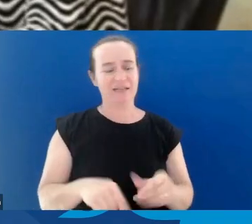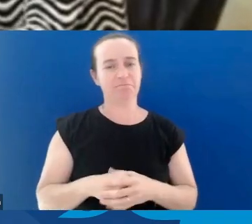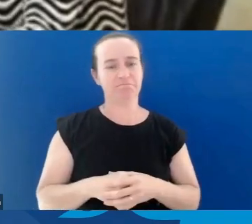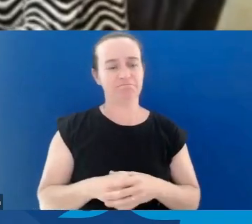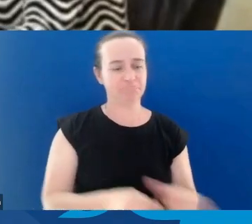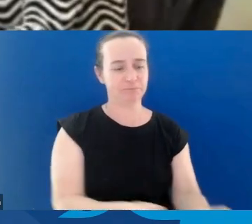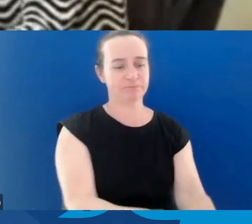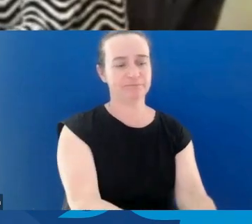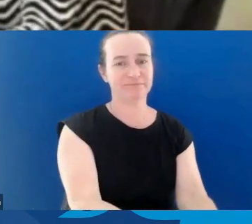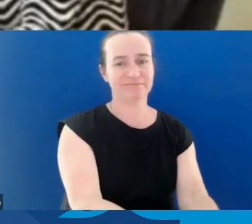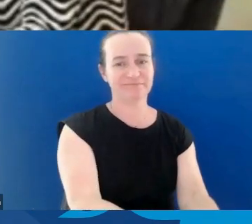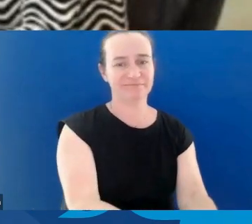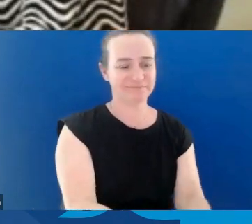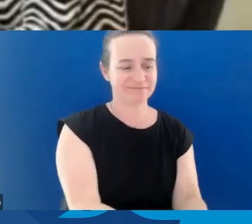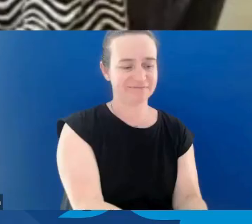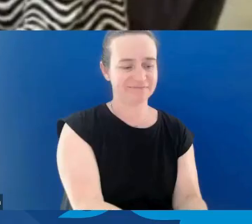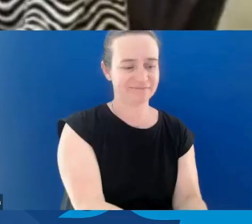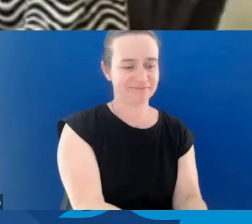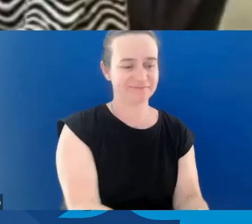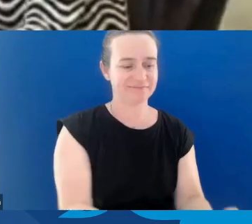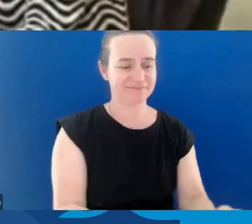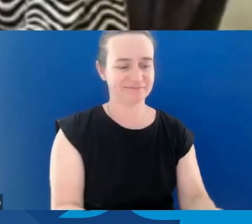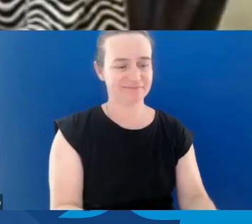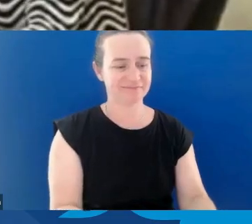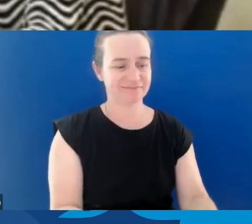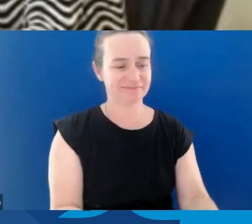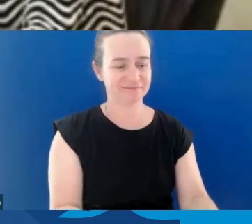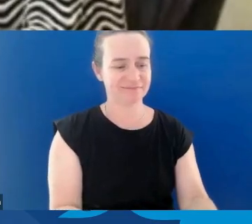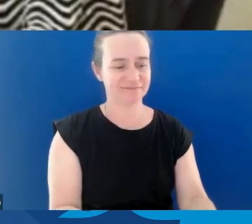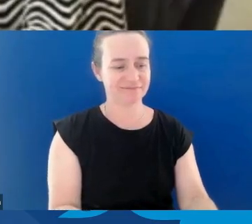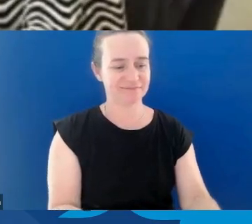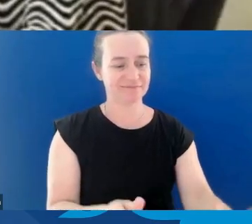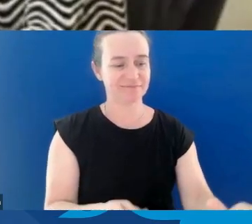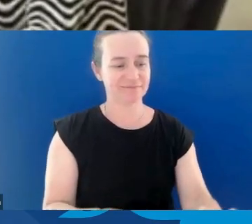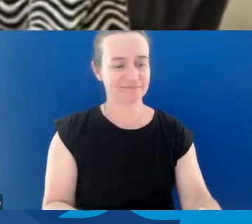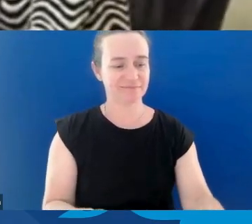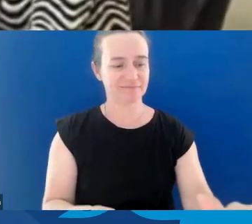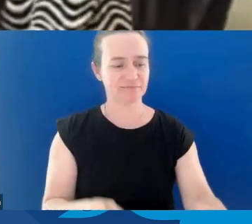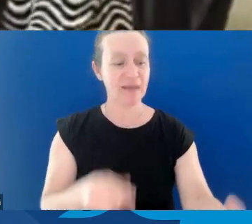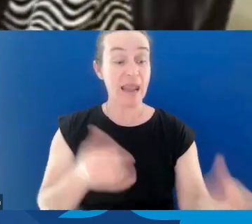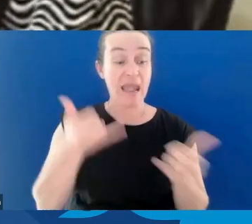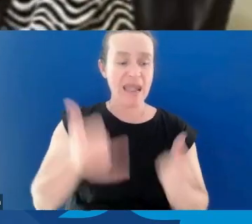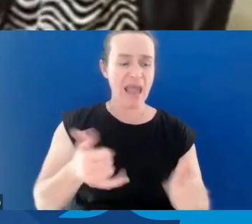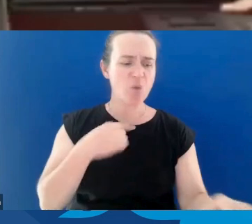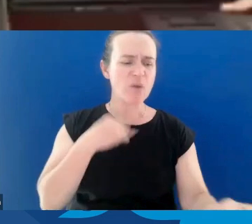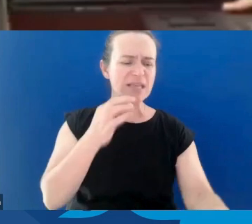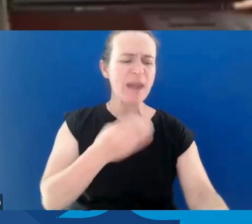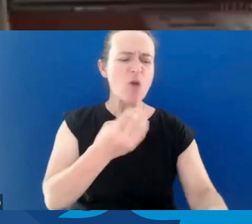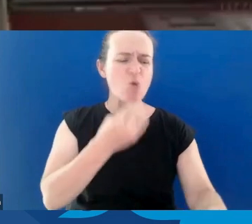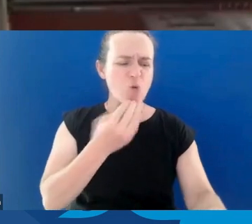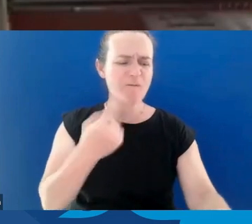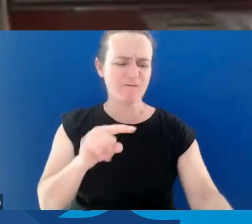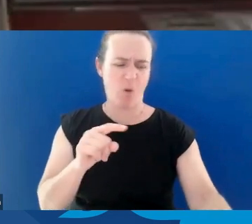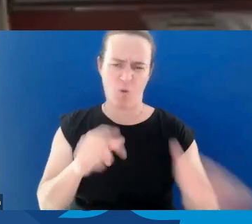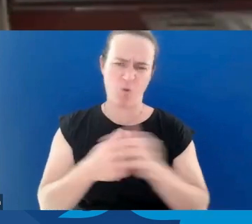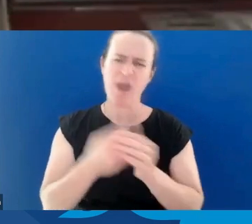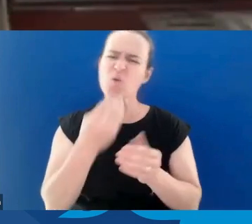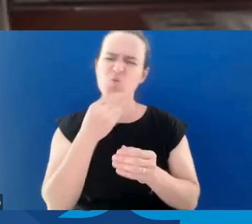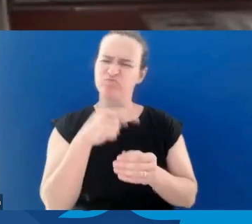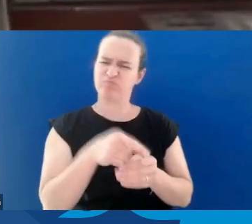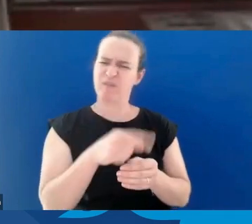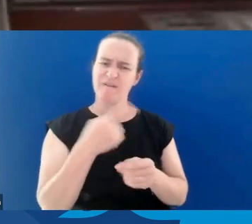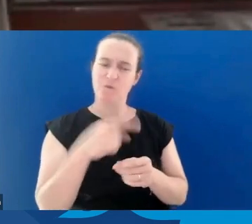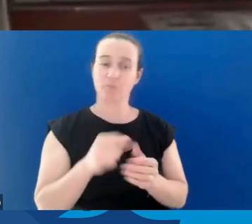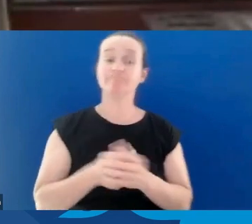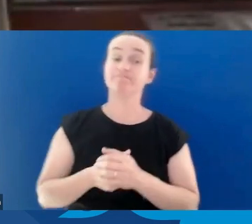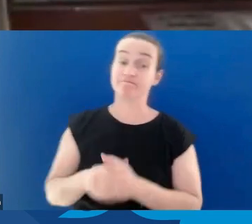So anyway, guys, I think that we'll just move on to who it is really for. Over to you, Cal. The